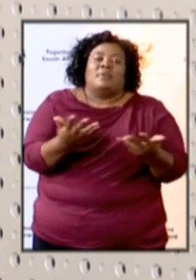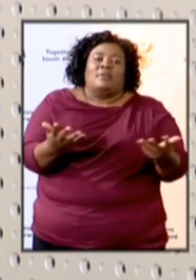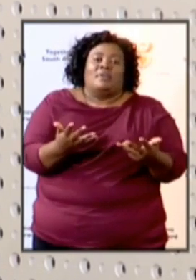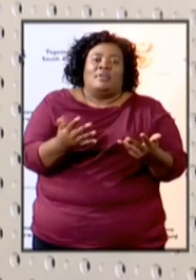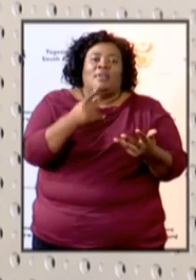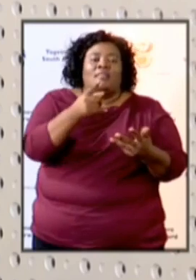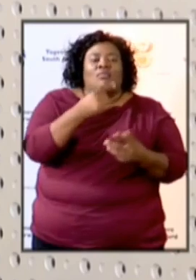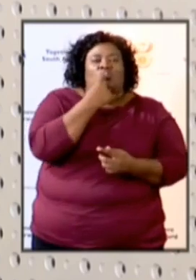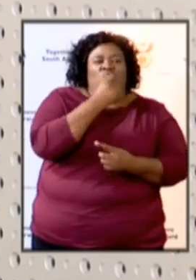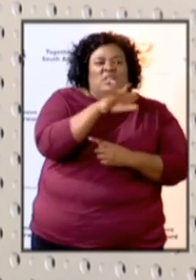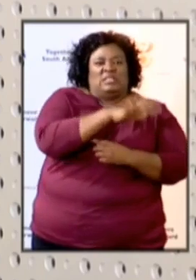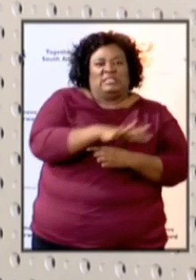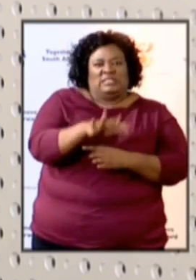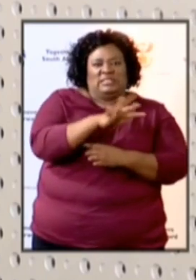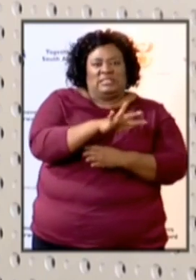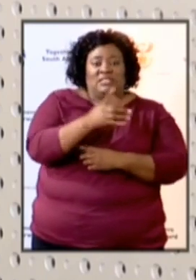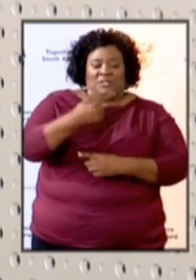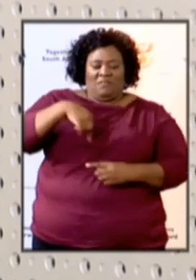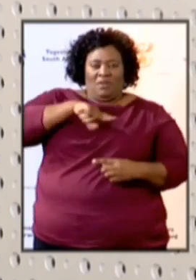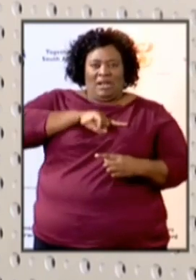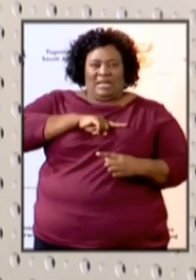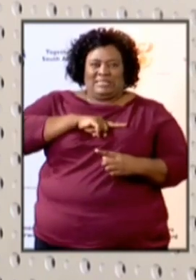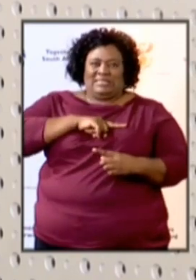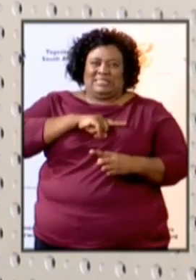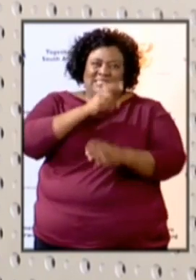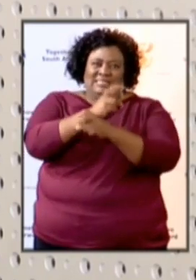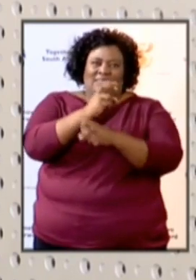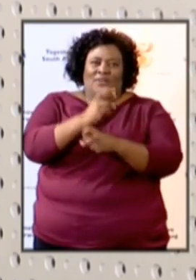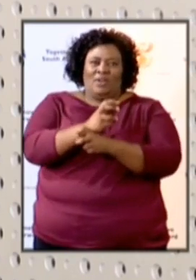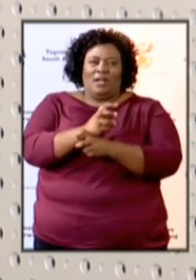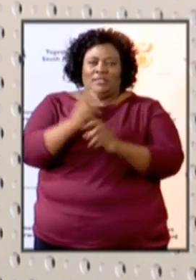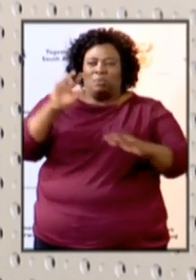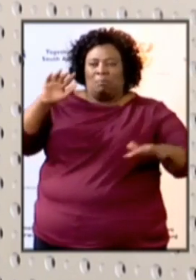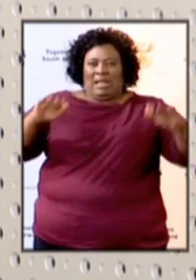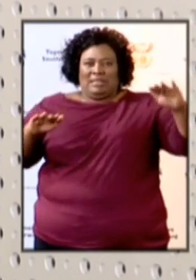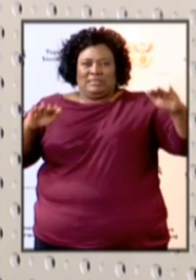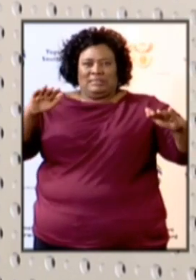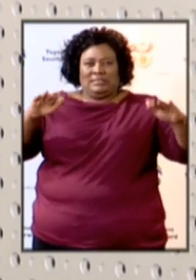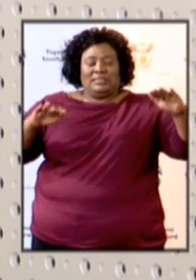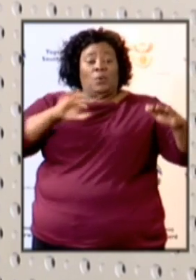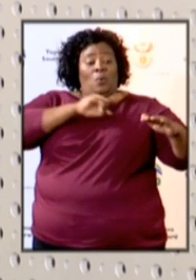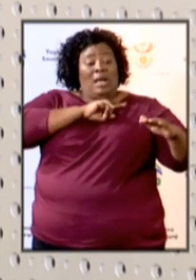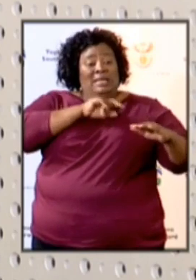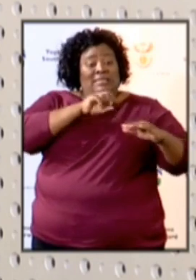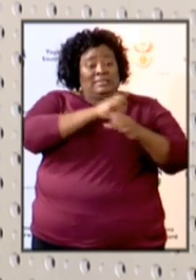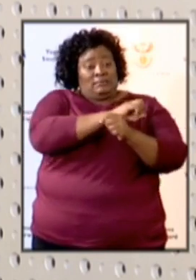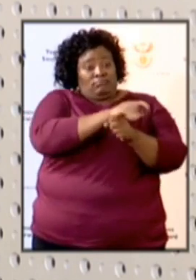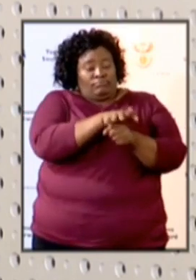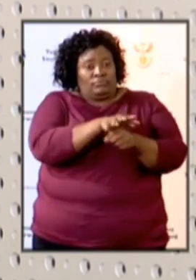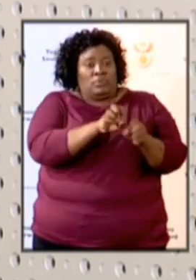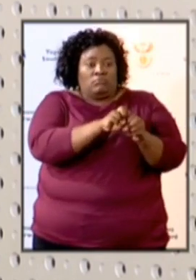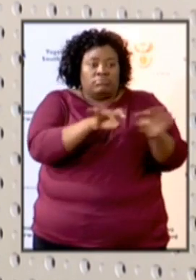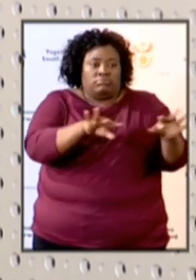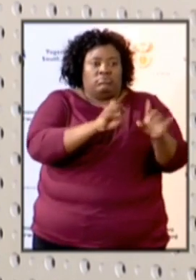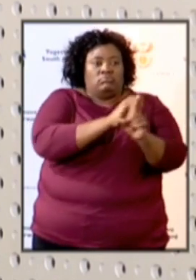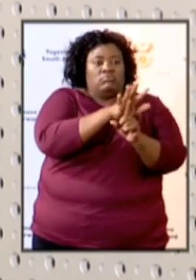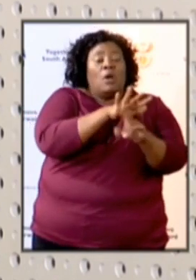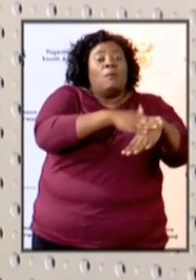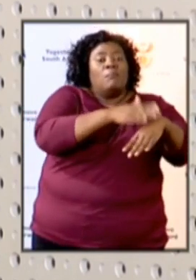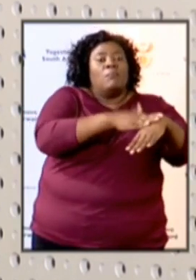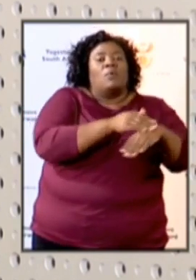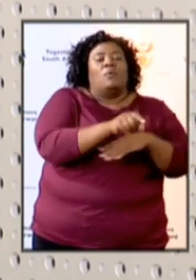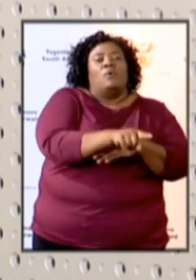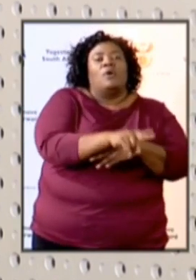So it's a big challenge to balance, because that's where the infections are, but that's where the biggest number of